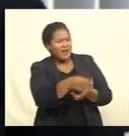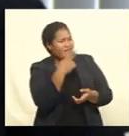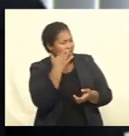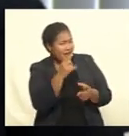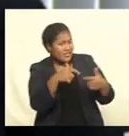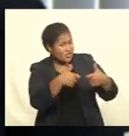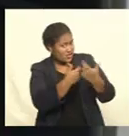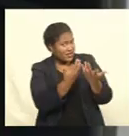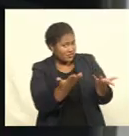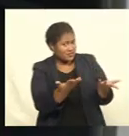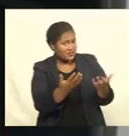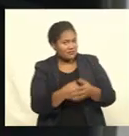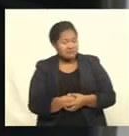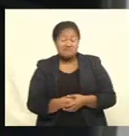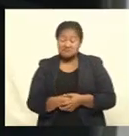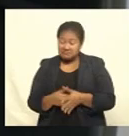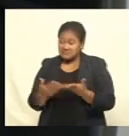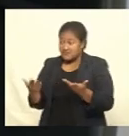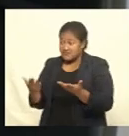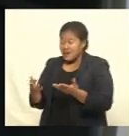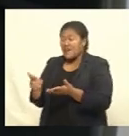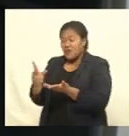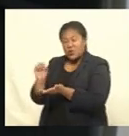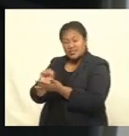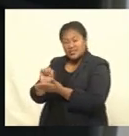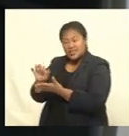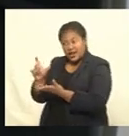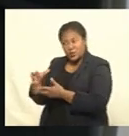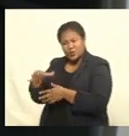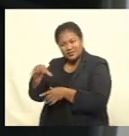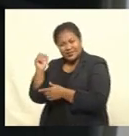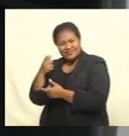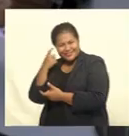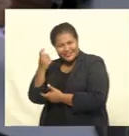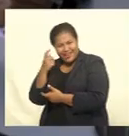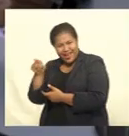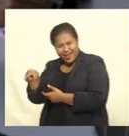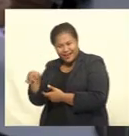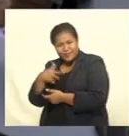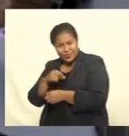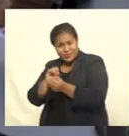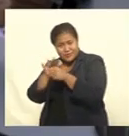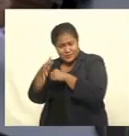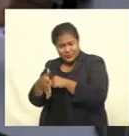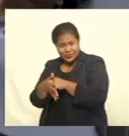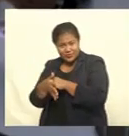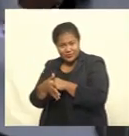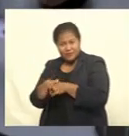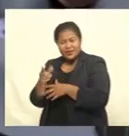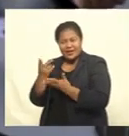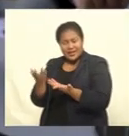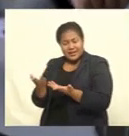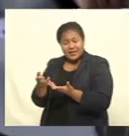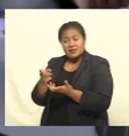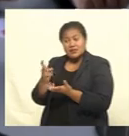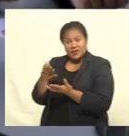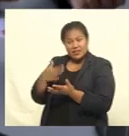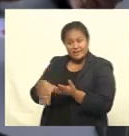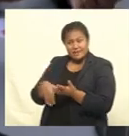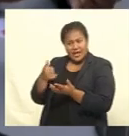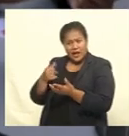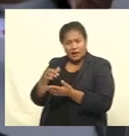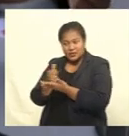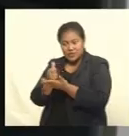store fees? For vendors who are taking precautionary measures and they feel that the number